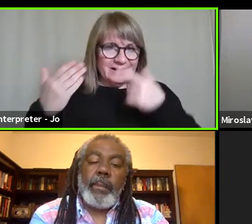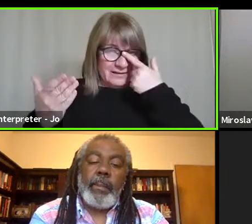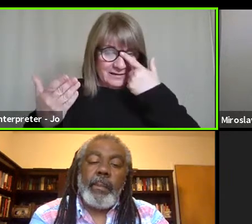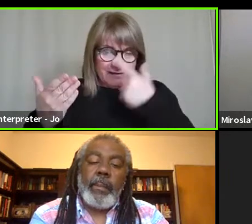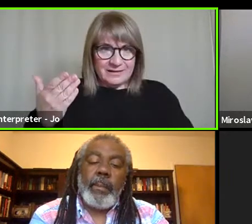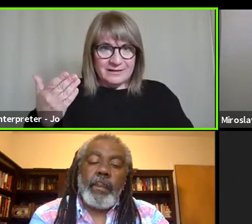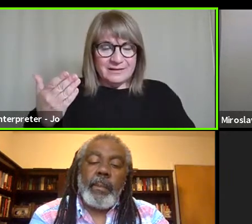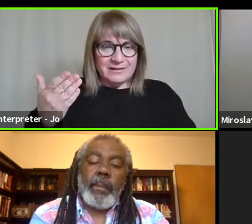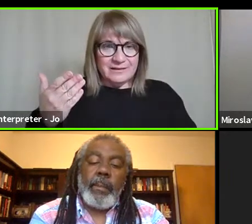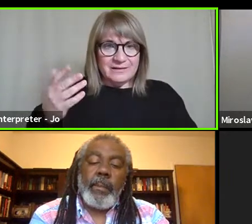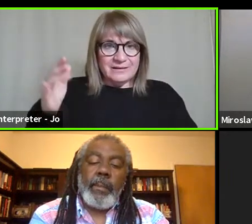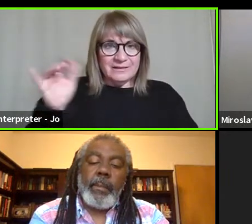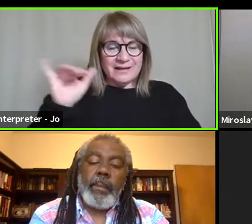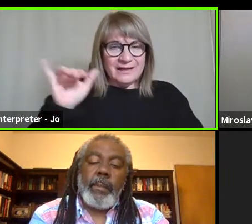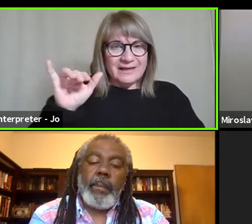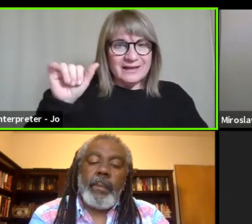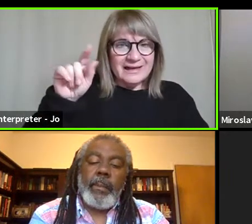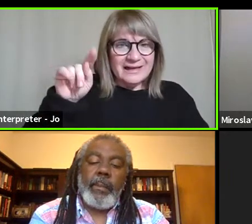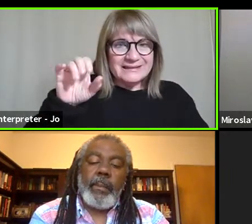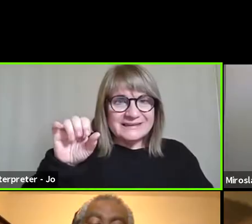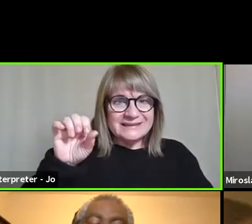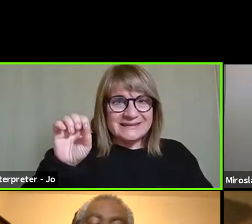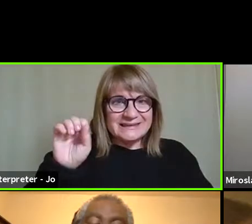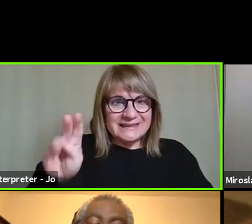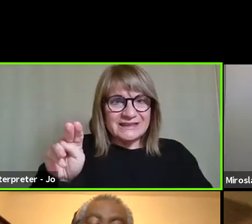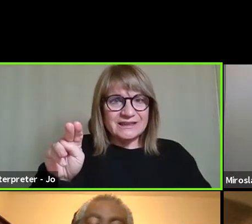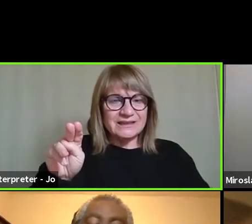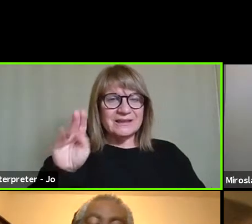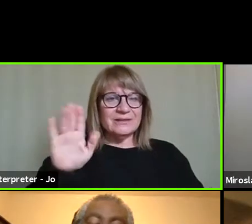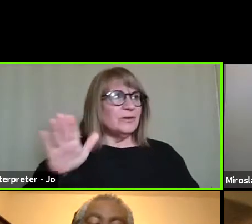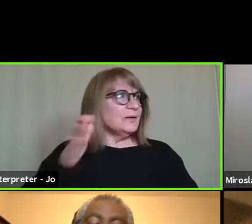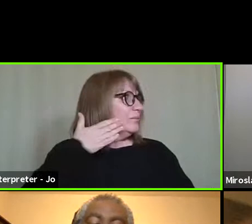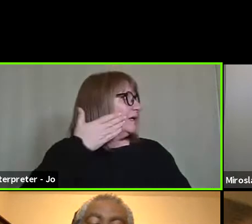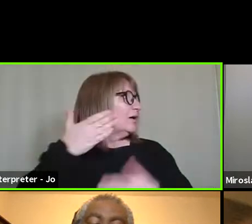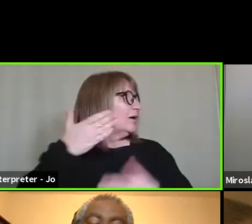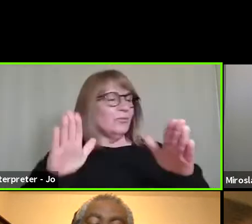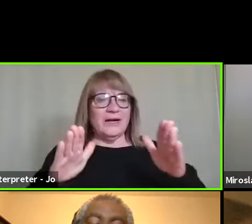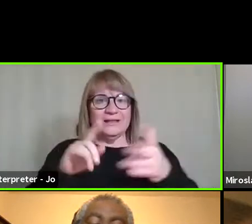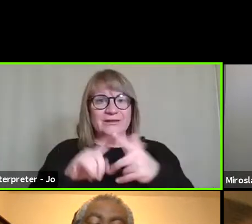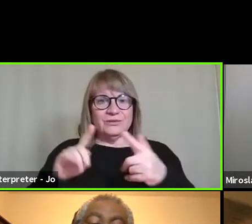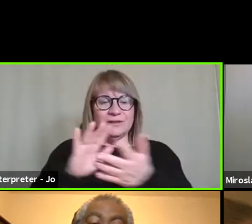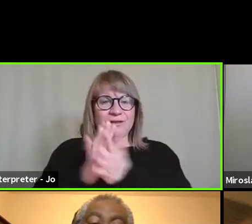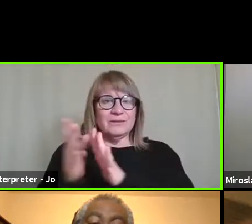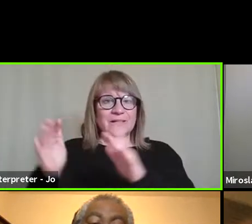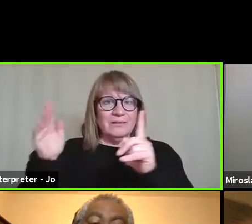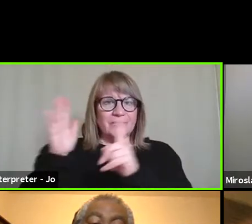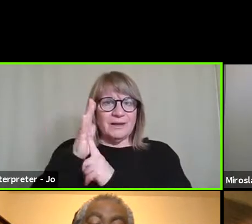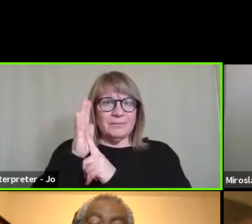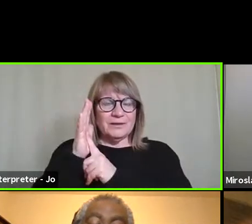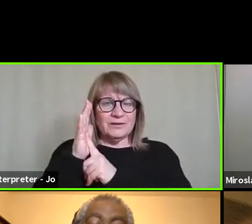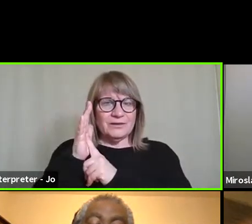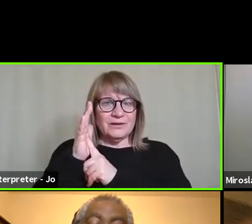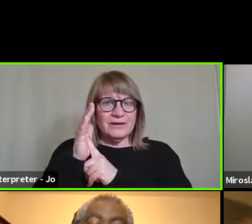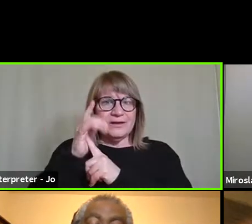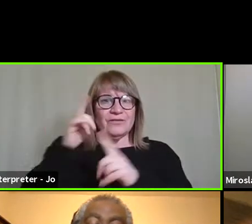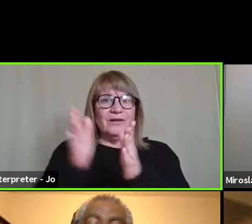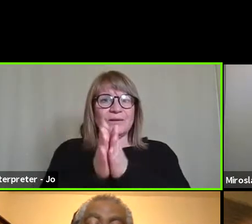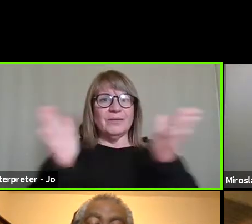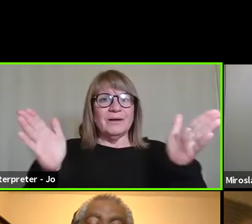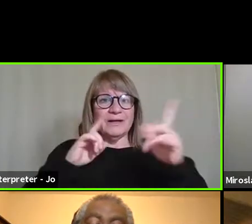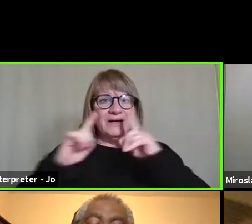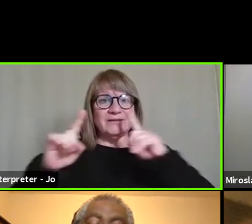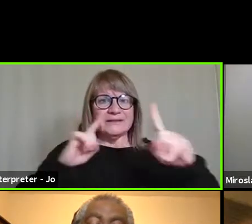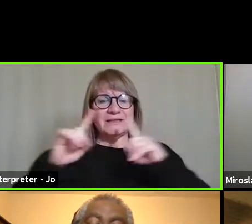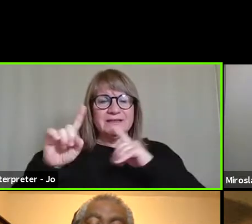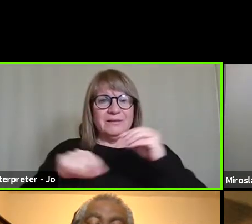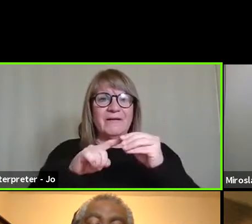something like a teach-in would be a way to try to popularize and create a public conversation about